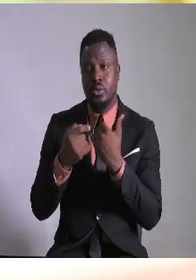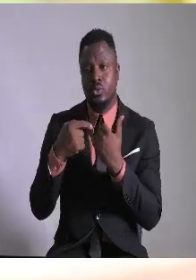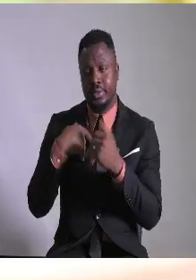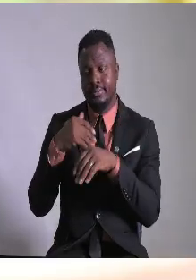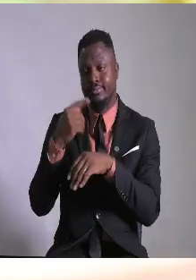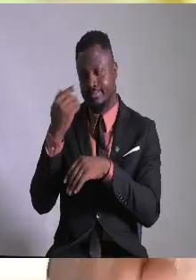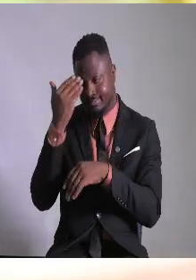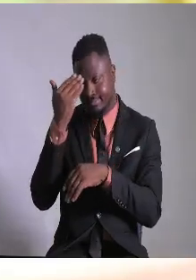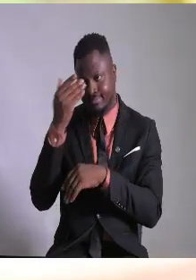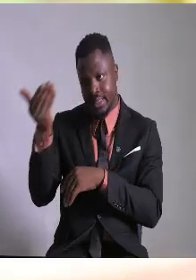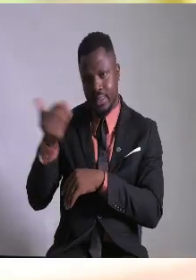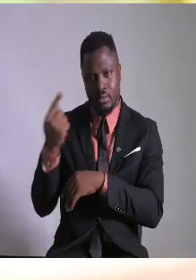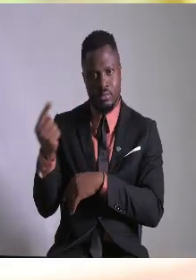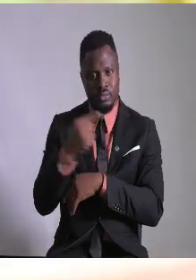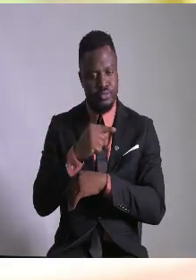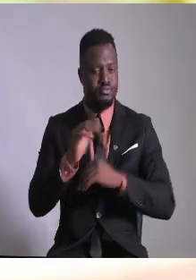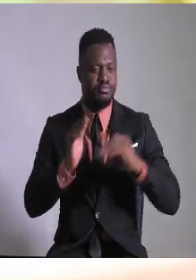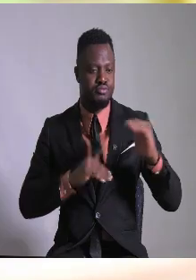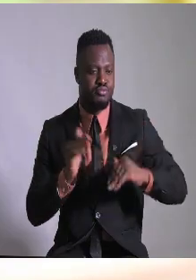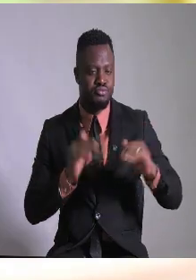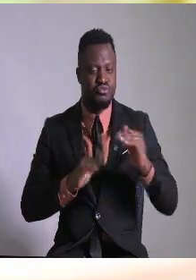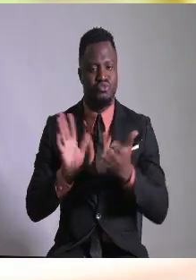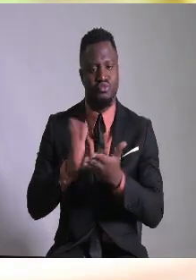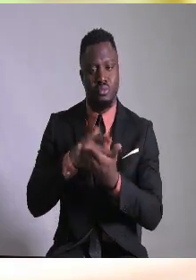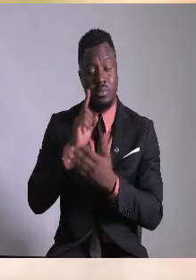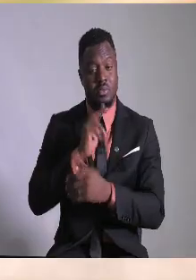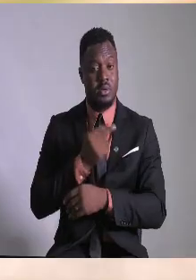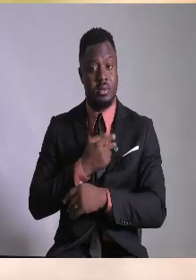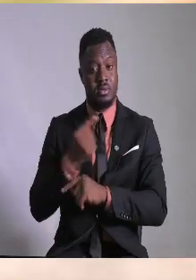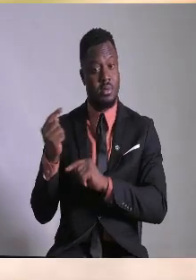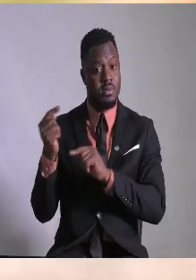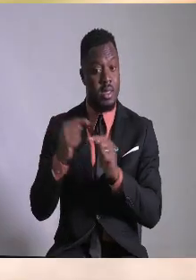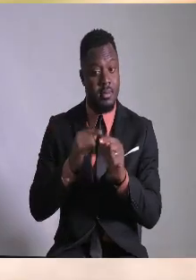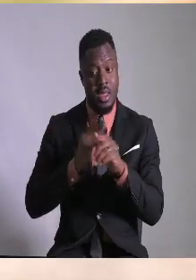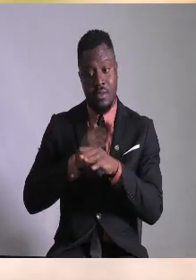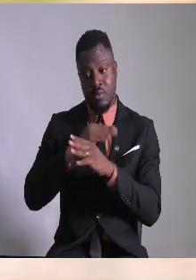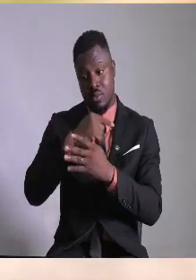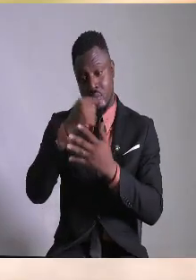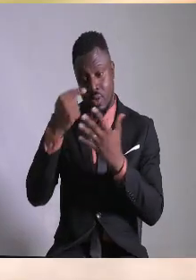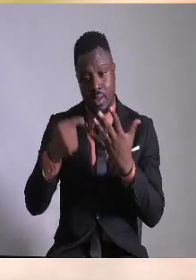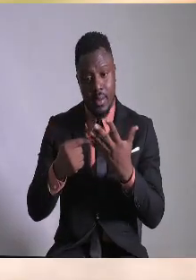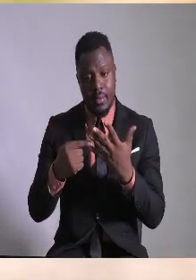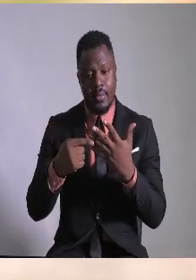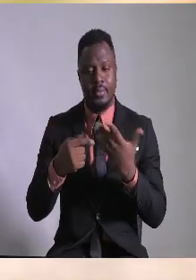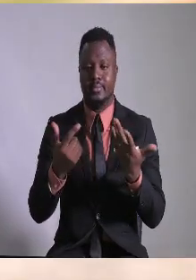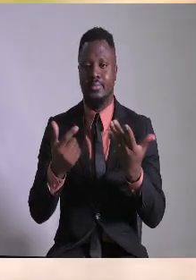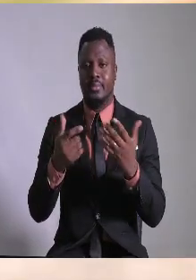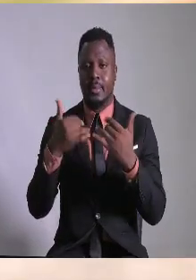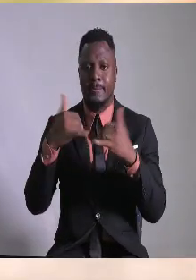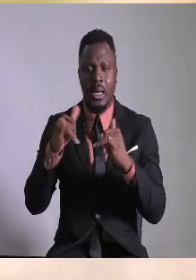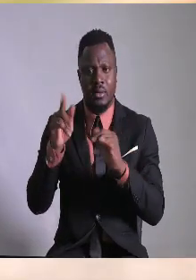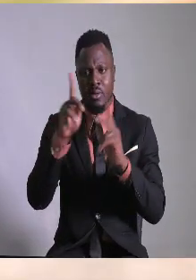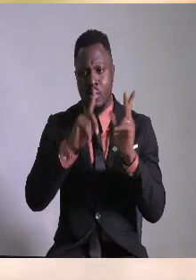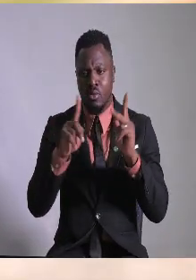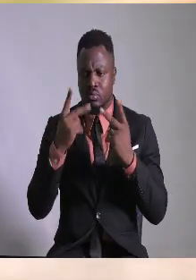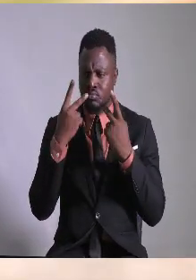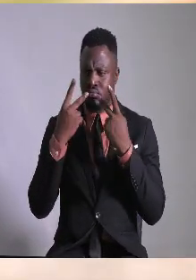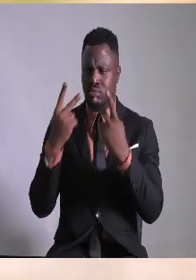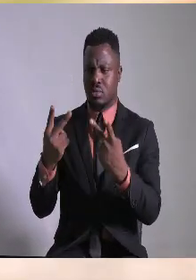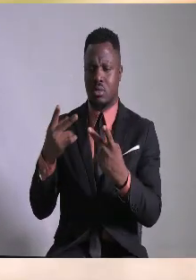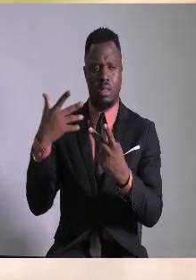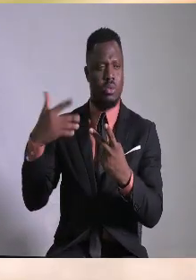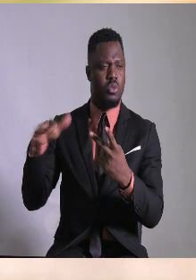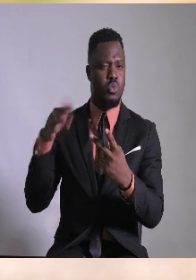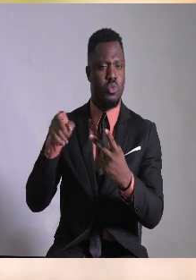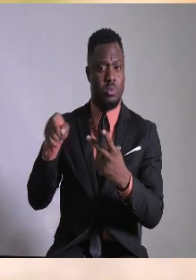we deliberately invite him to come and do performance. So when he comes, after all these things, they'll play cards and people will